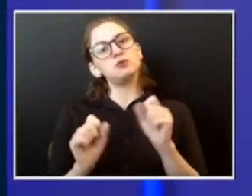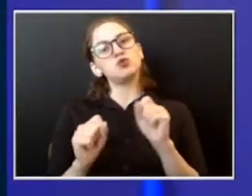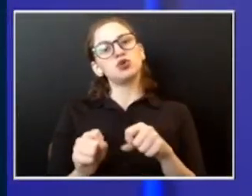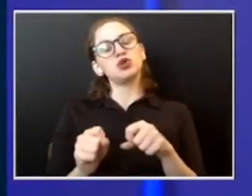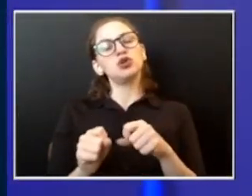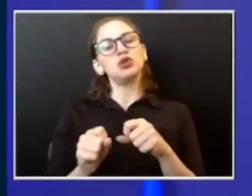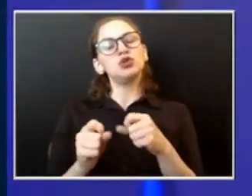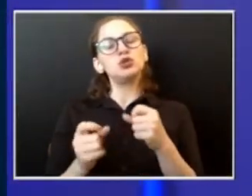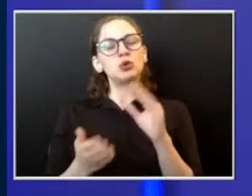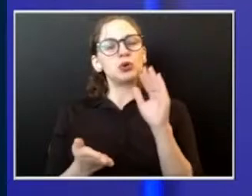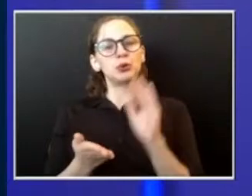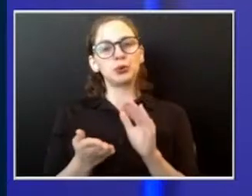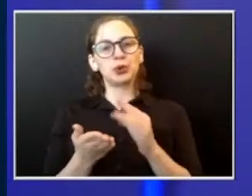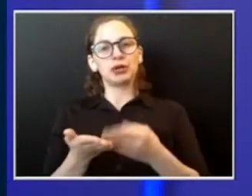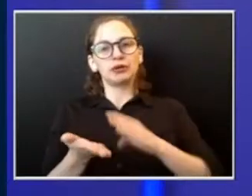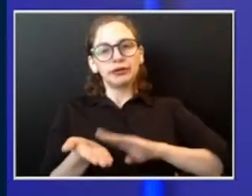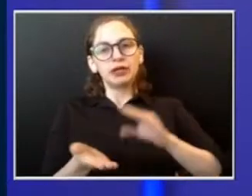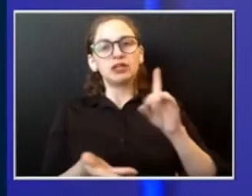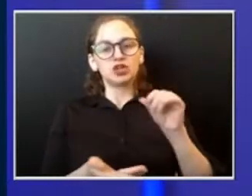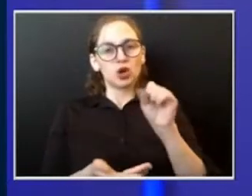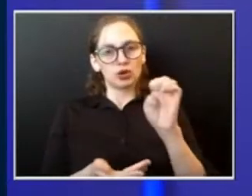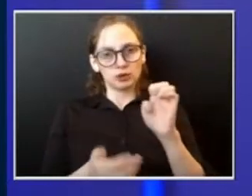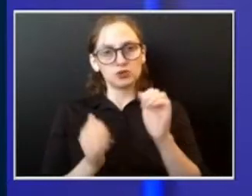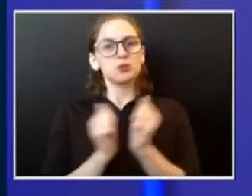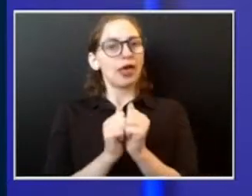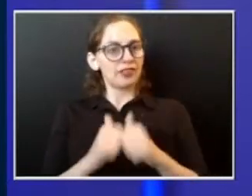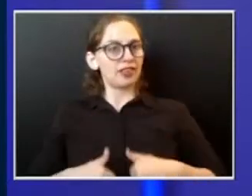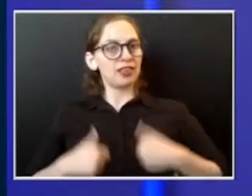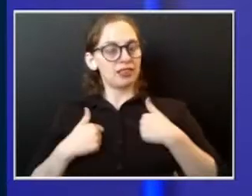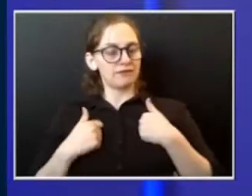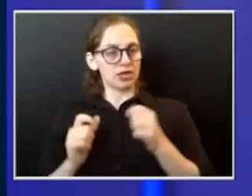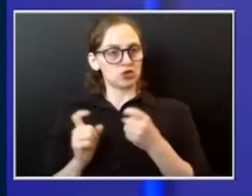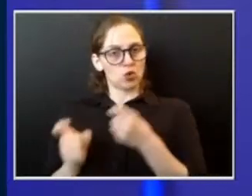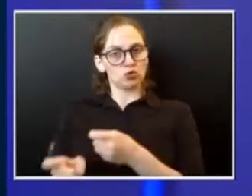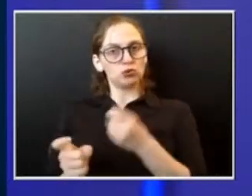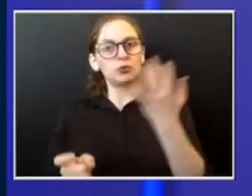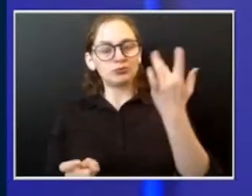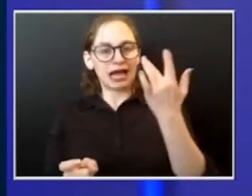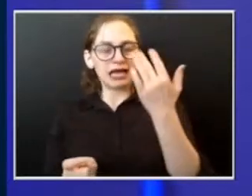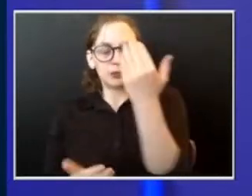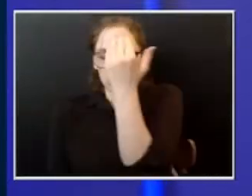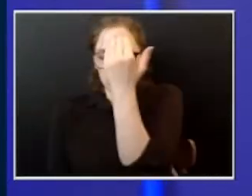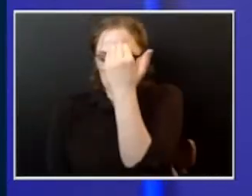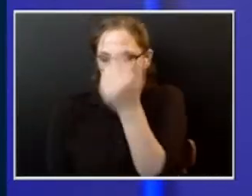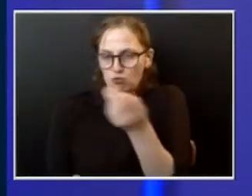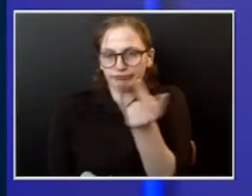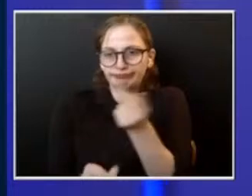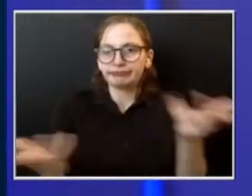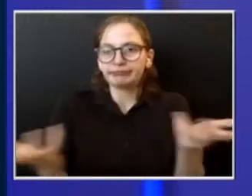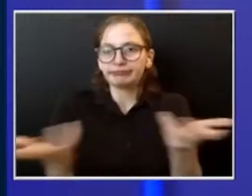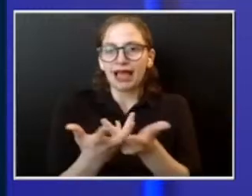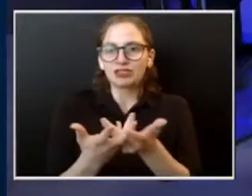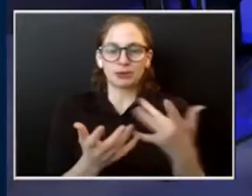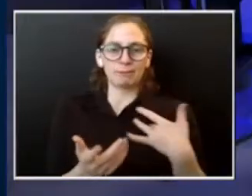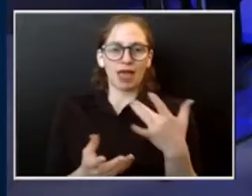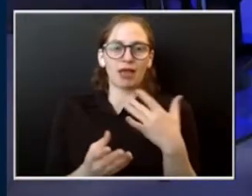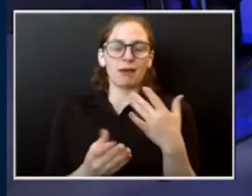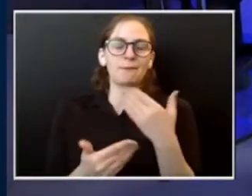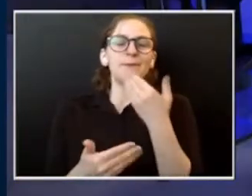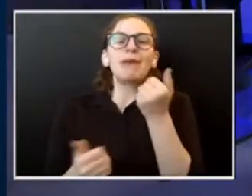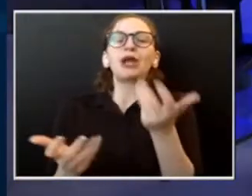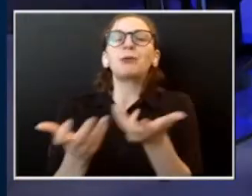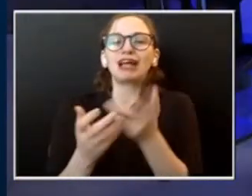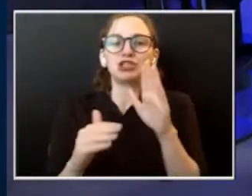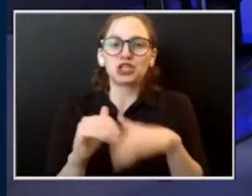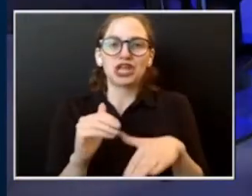because you know exactly how the match is. Yeah. So usually closer match than a deceased donor. So you have maybe